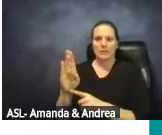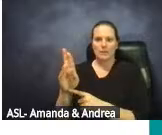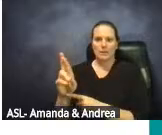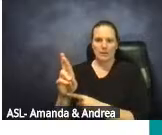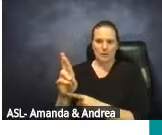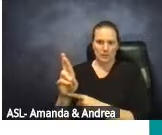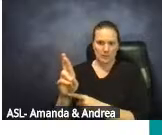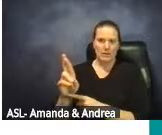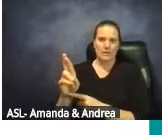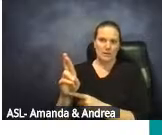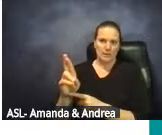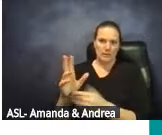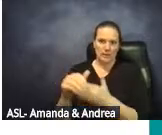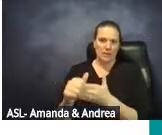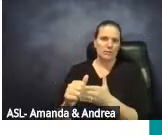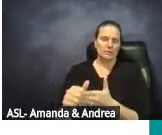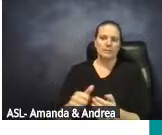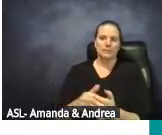leadership.